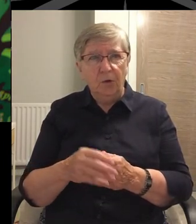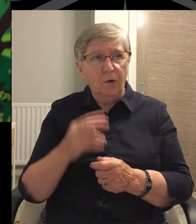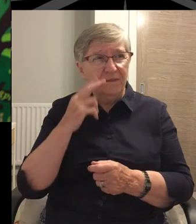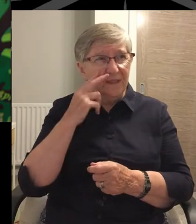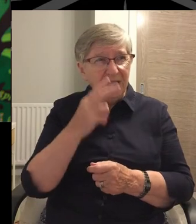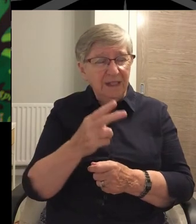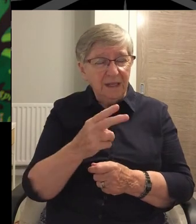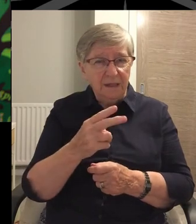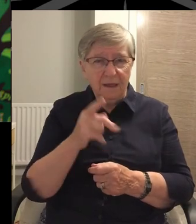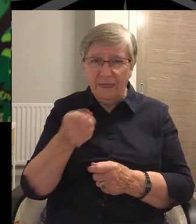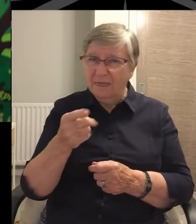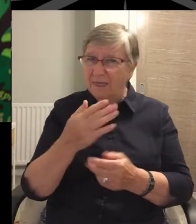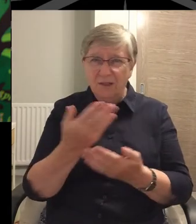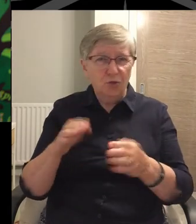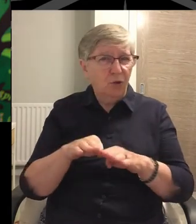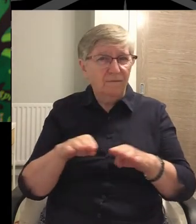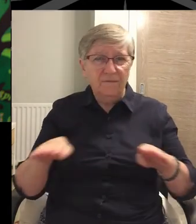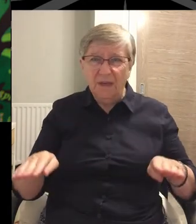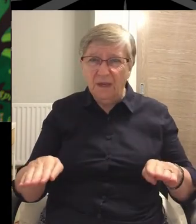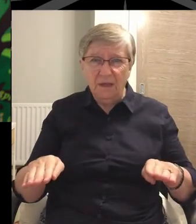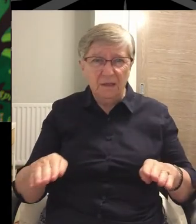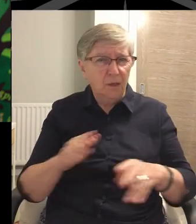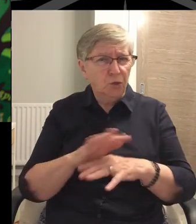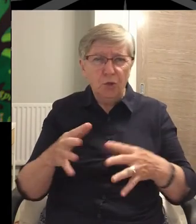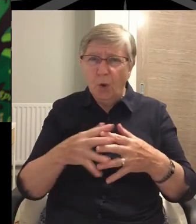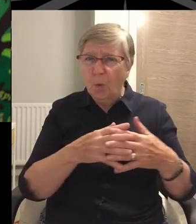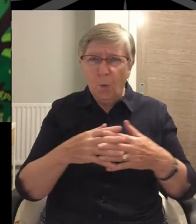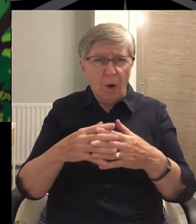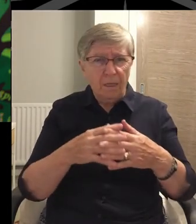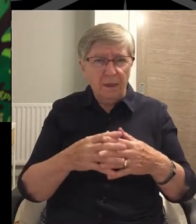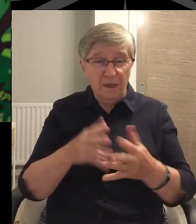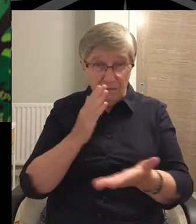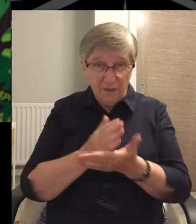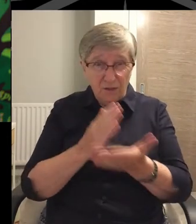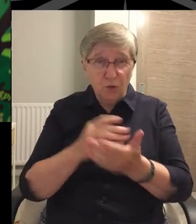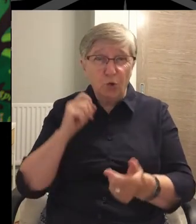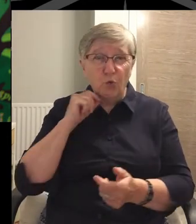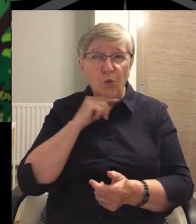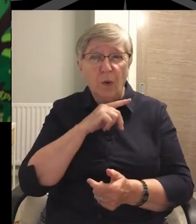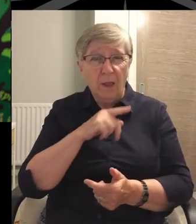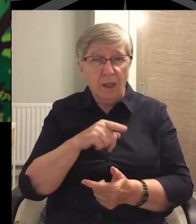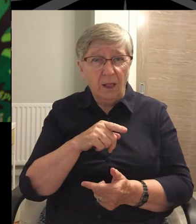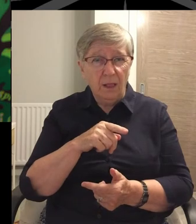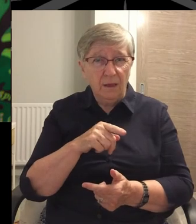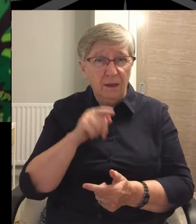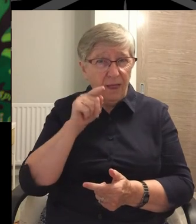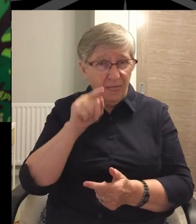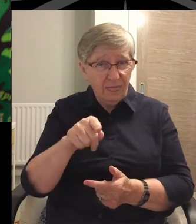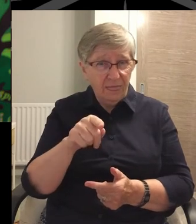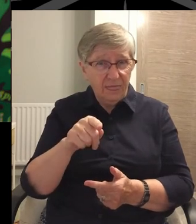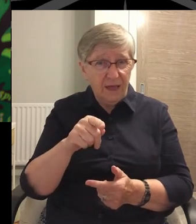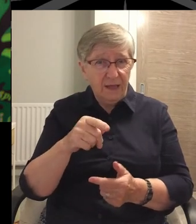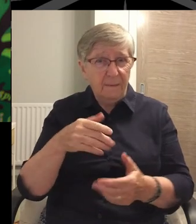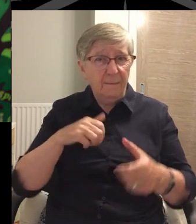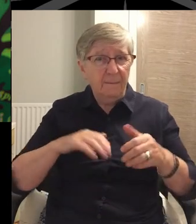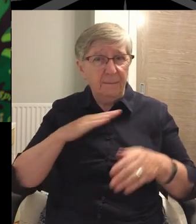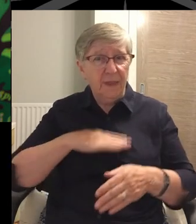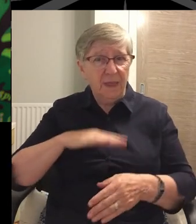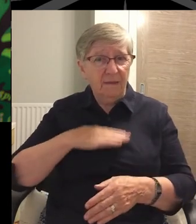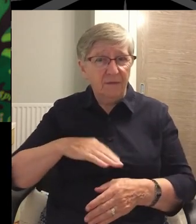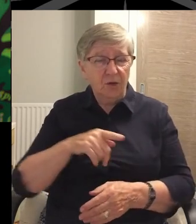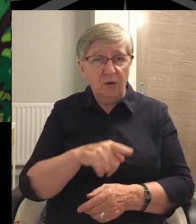how unfair, how unworthy, how cruel is that kind of outlook.